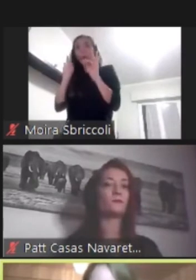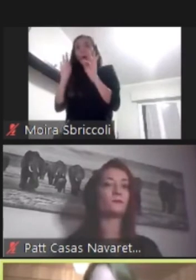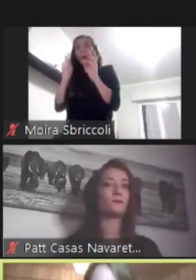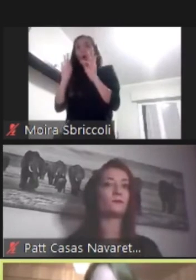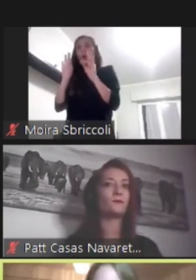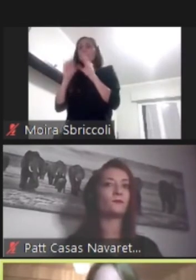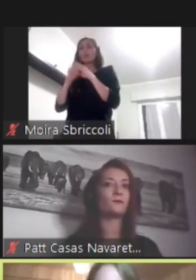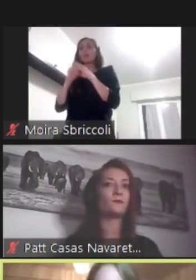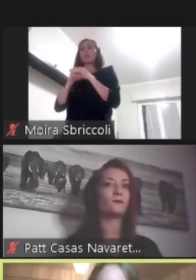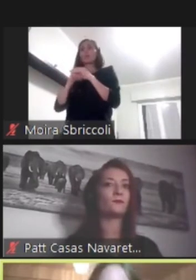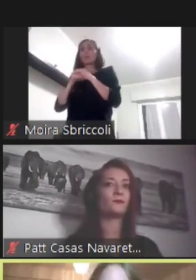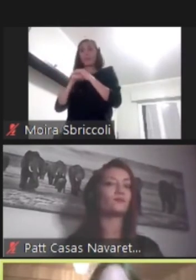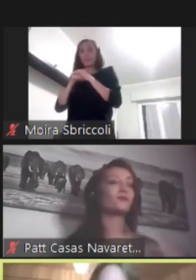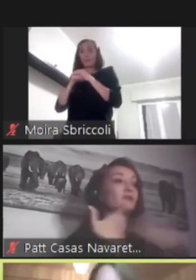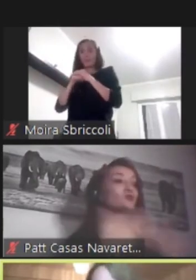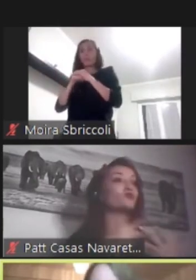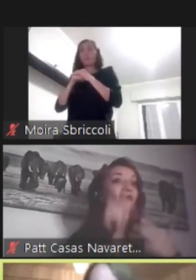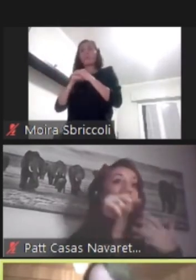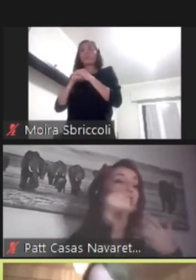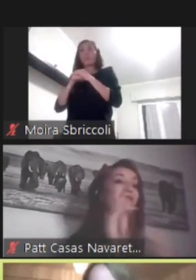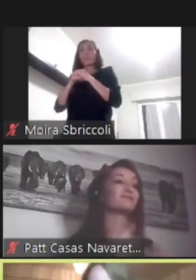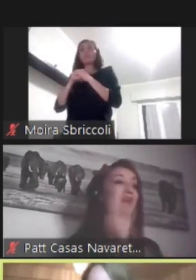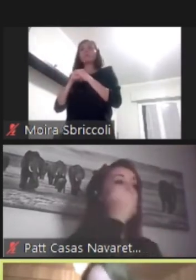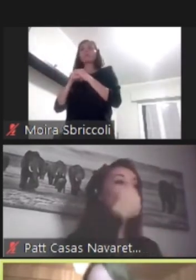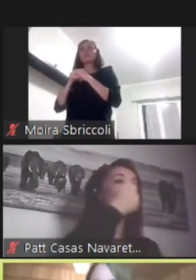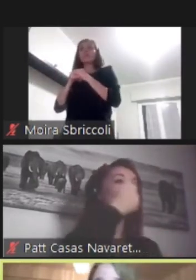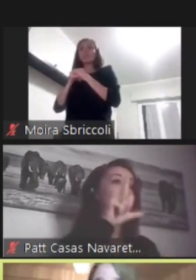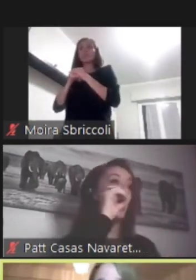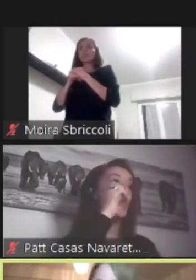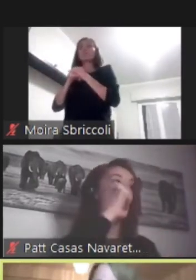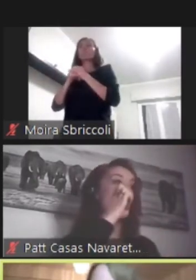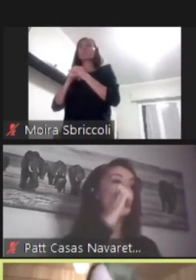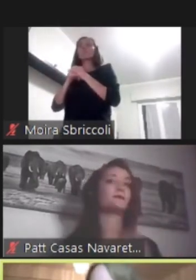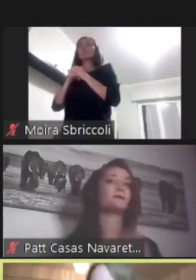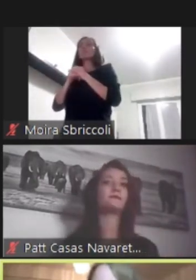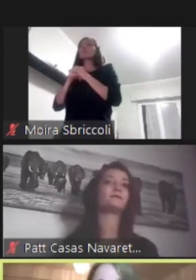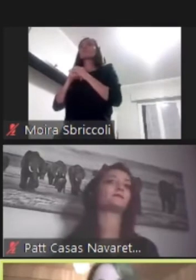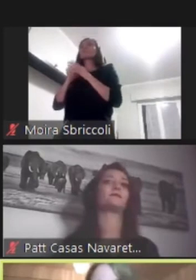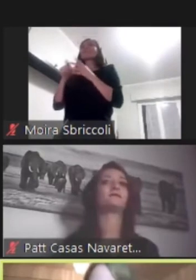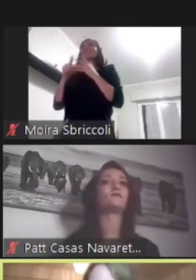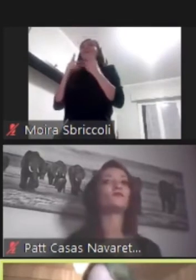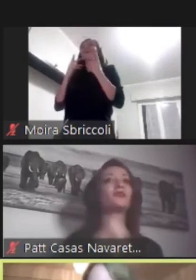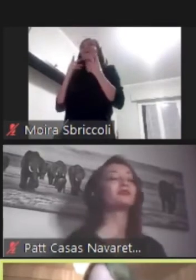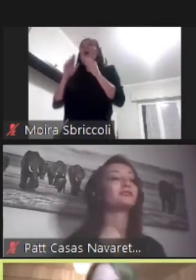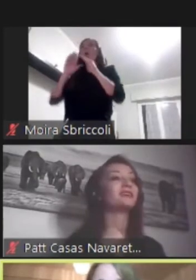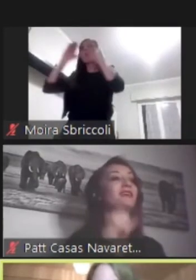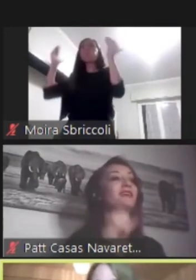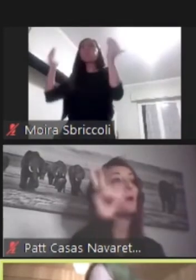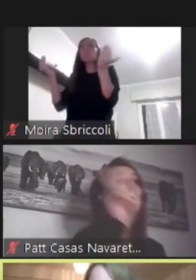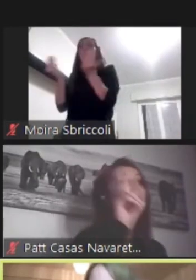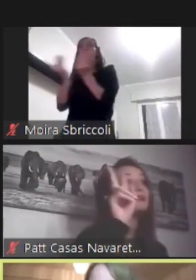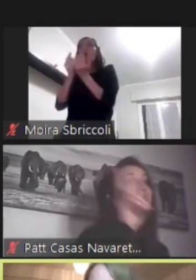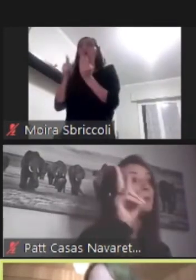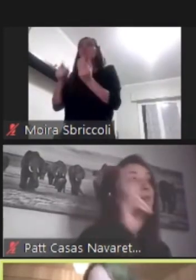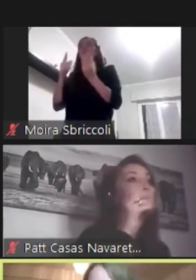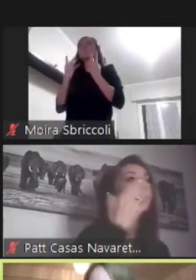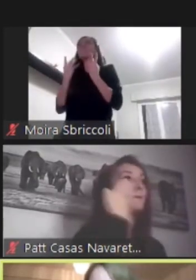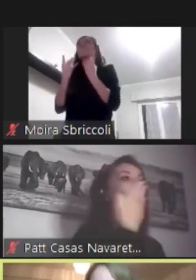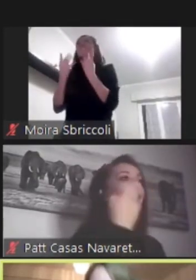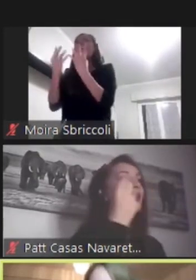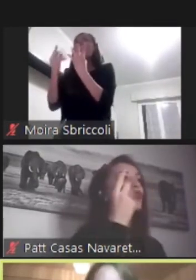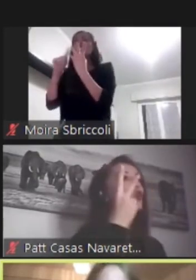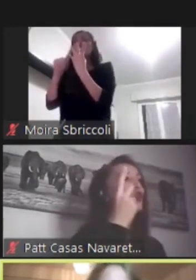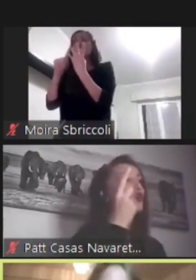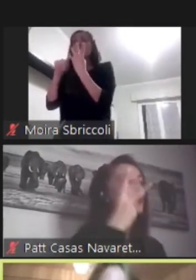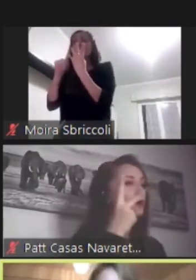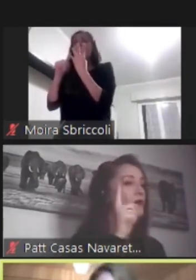B12. Okay, so this is excellent news for vegetarians and vegans who can take this product